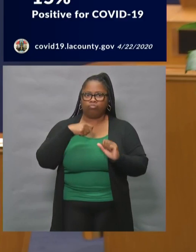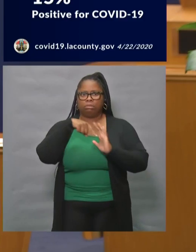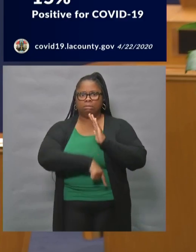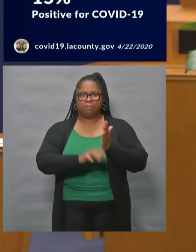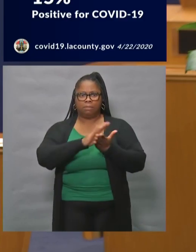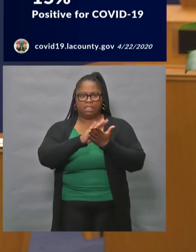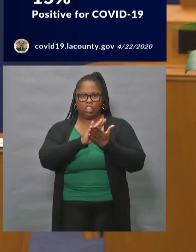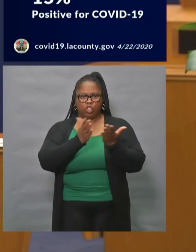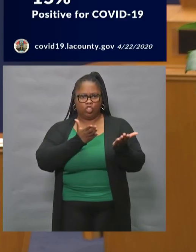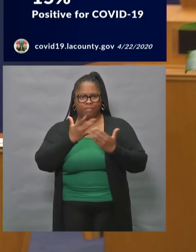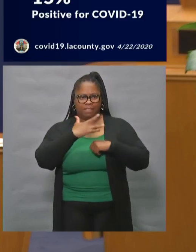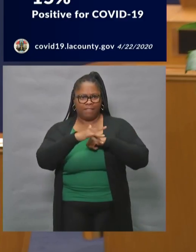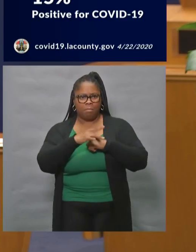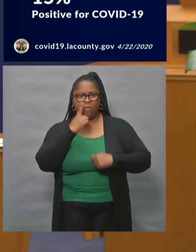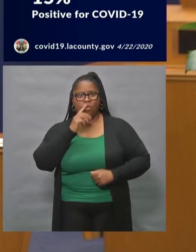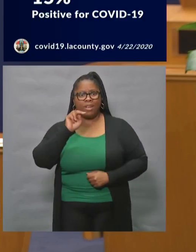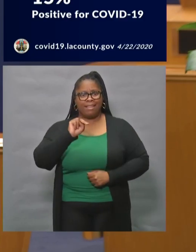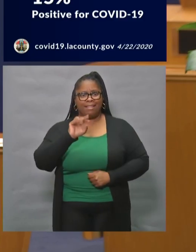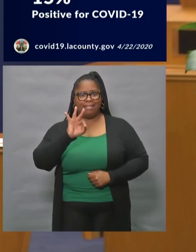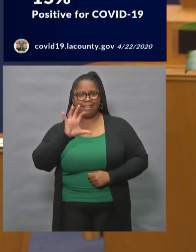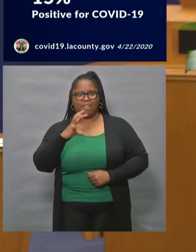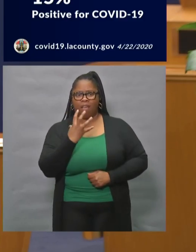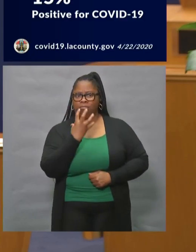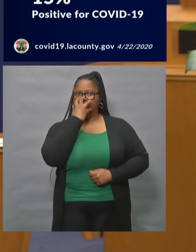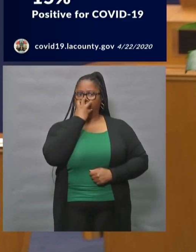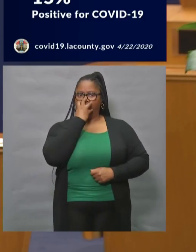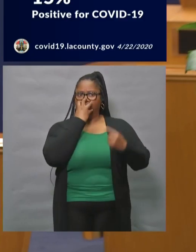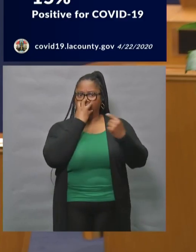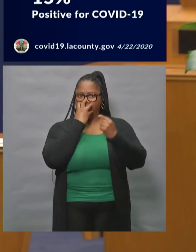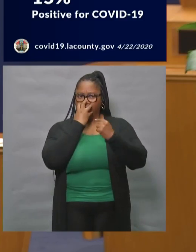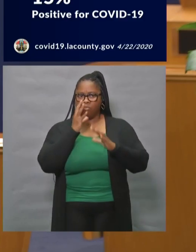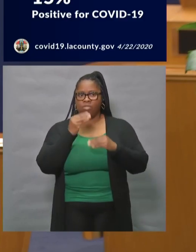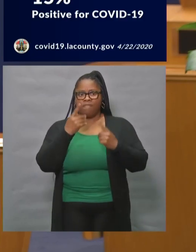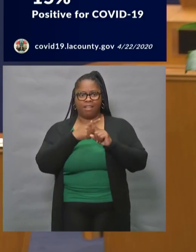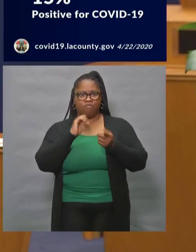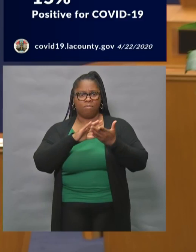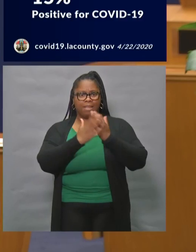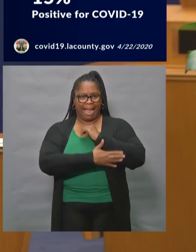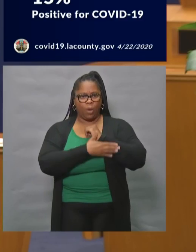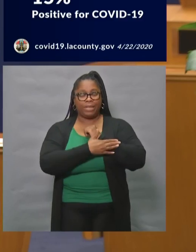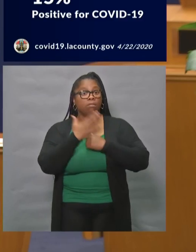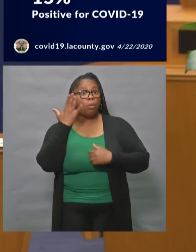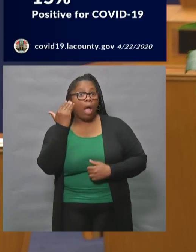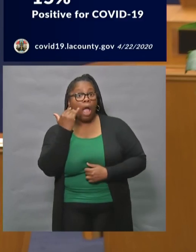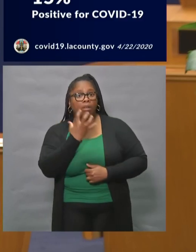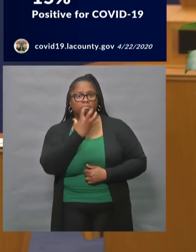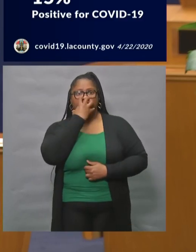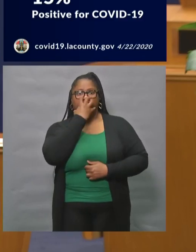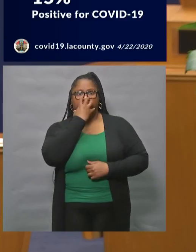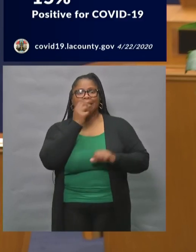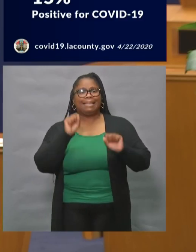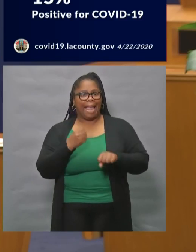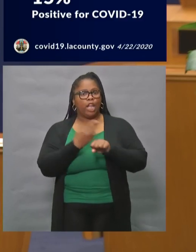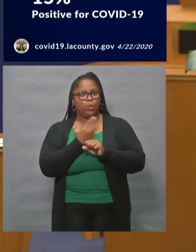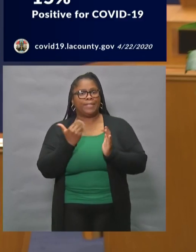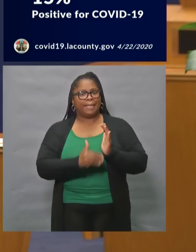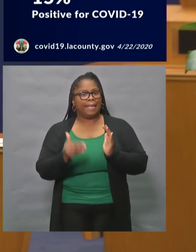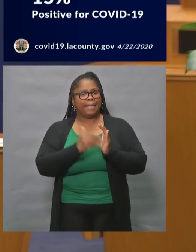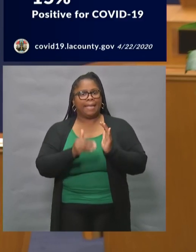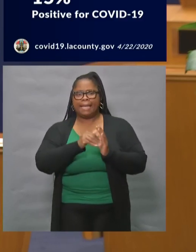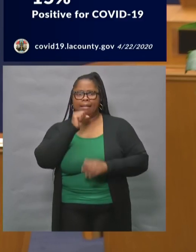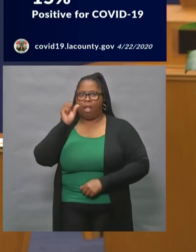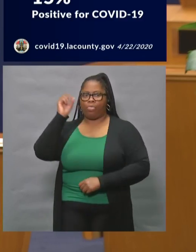for N95 respirators in the county so that they can safely be reused. We will continue to work with our partners